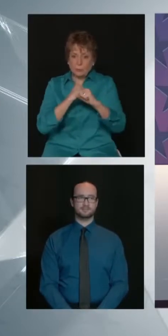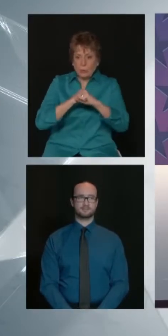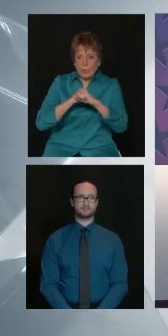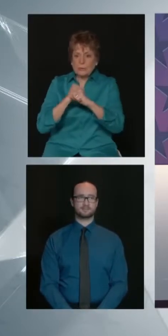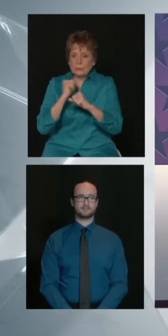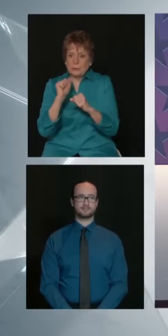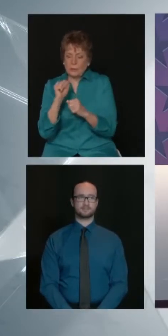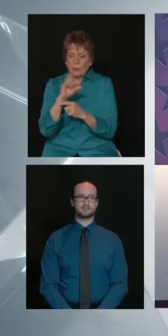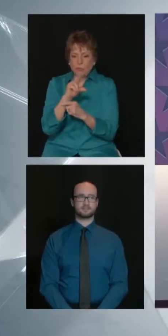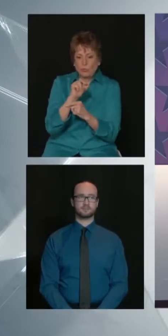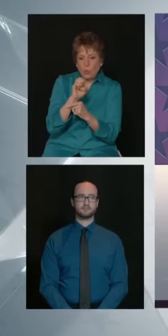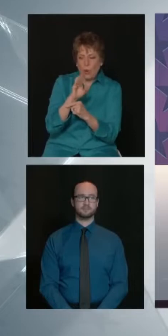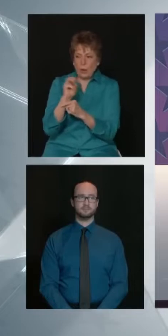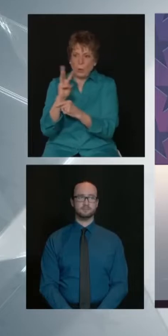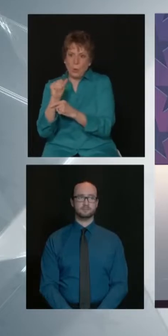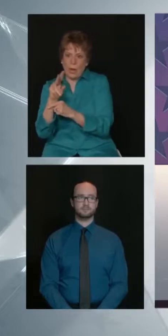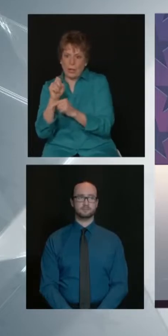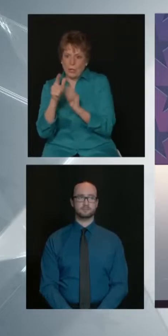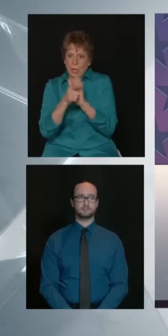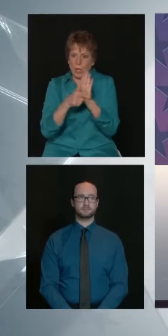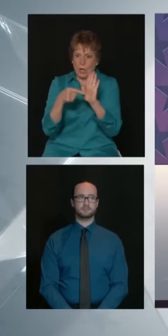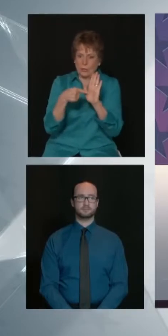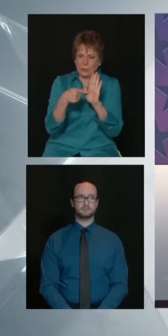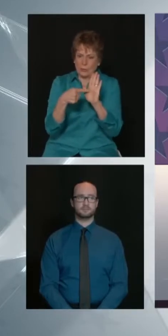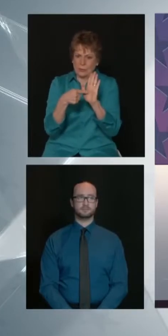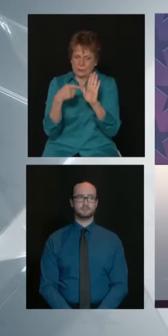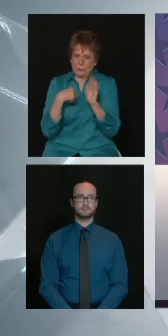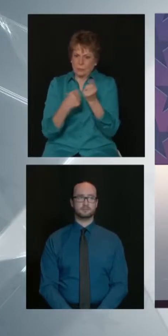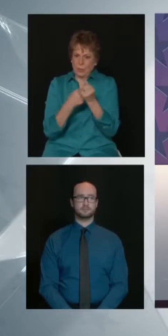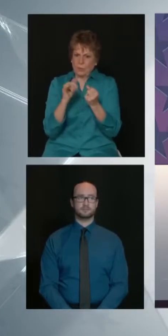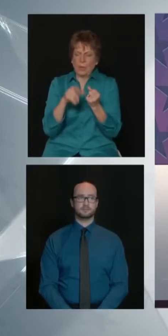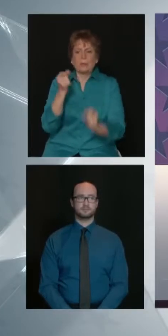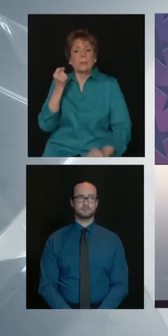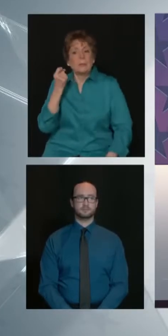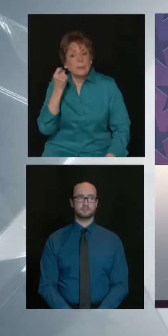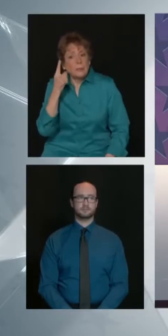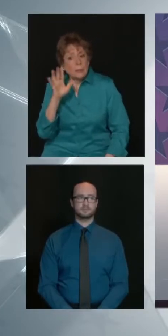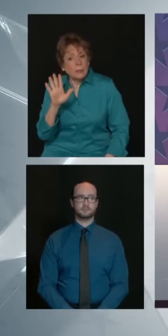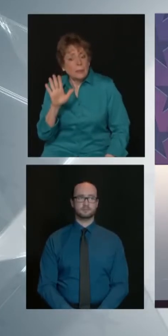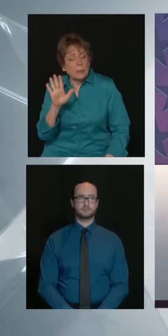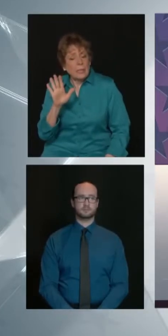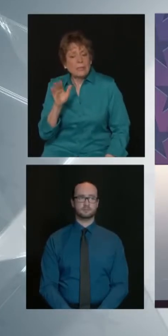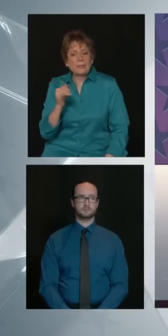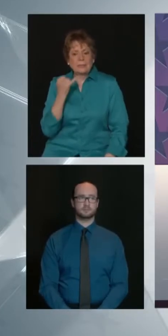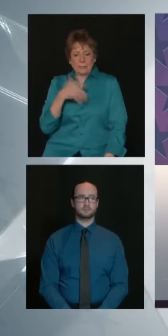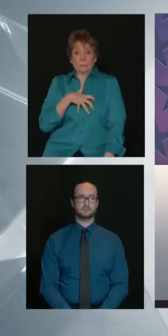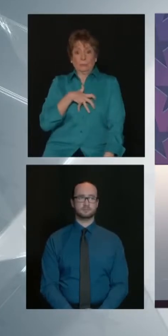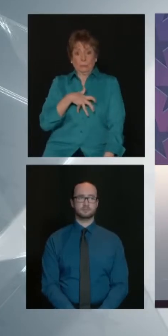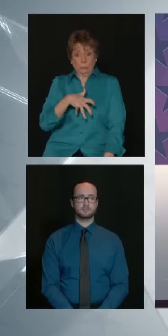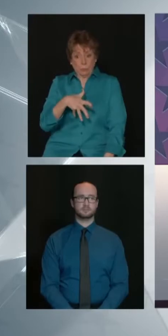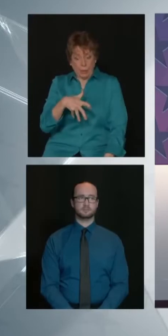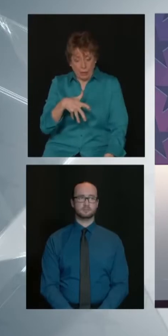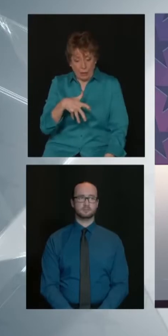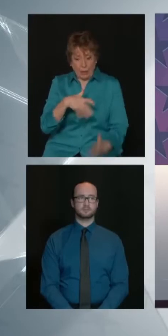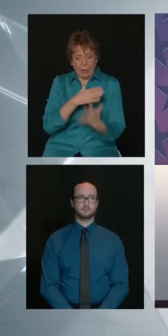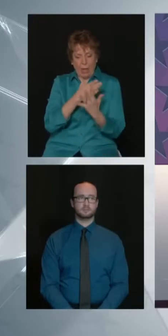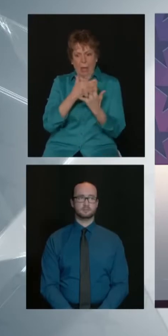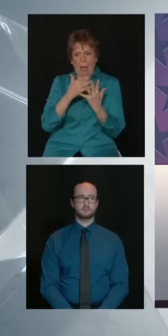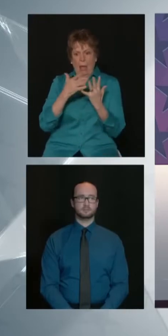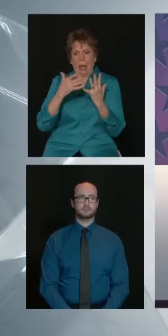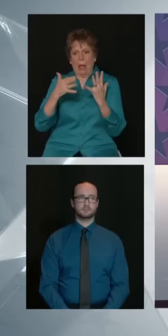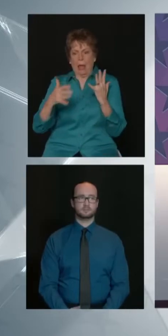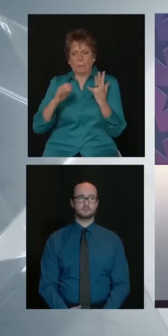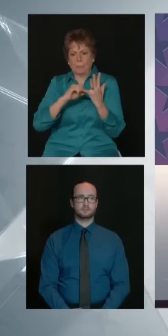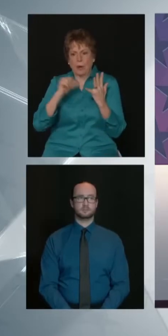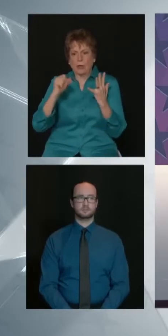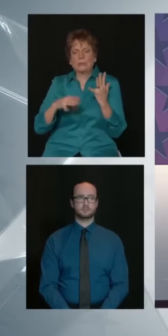And abortion only happens, you know, very late in pregnancy when there are serious issues. And folks, it's heartbreaking when this happens.